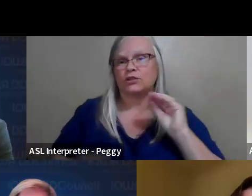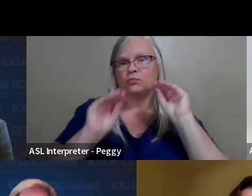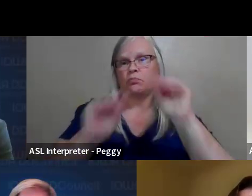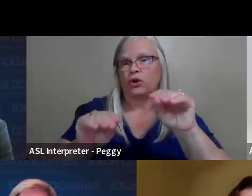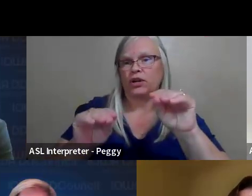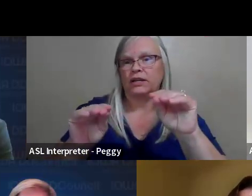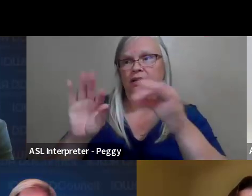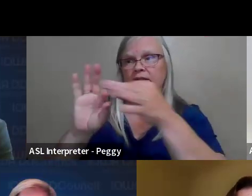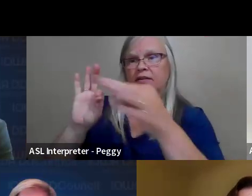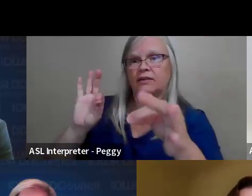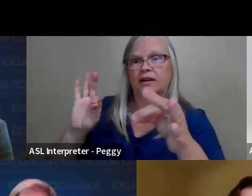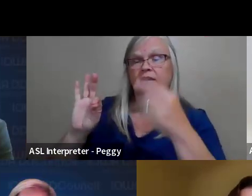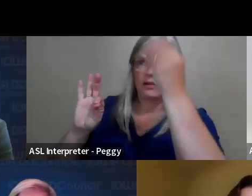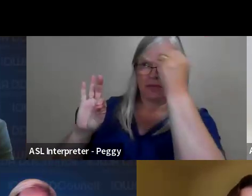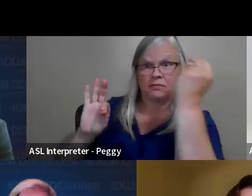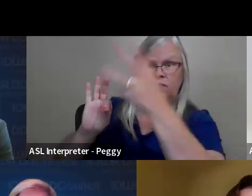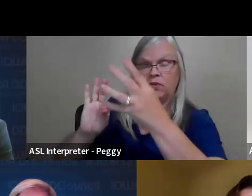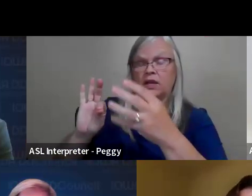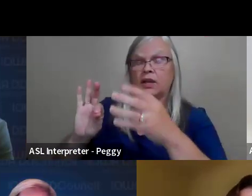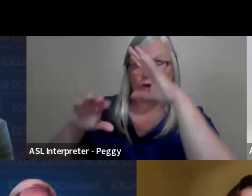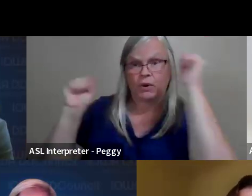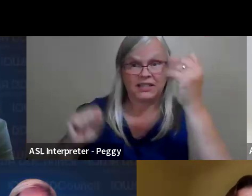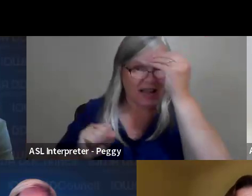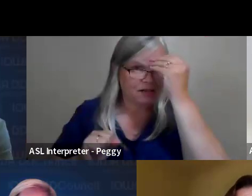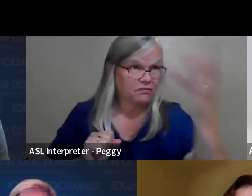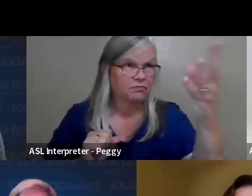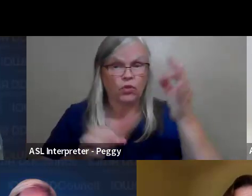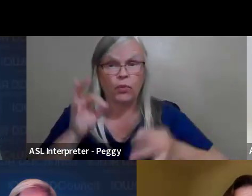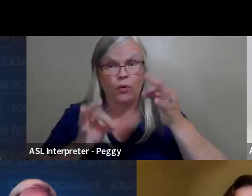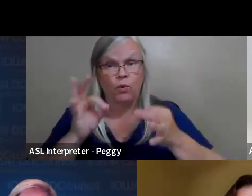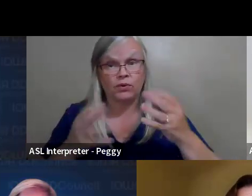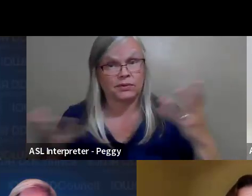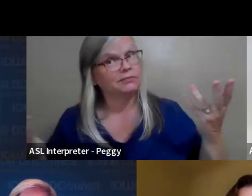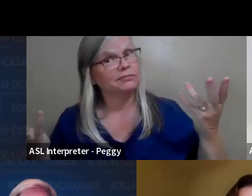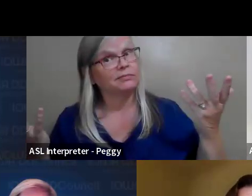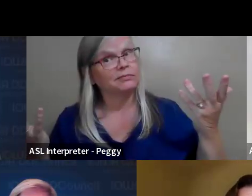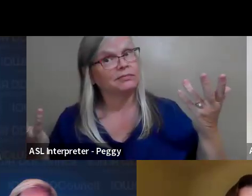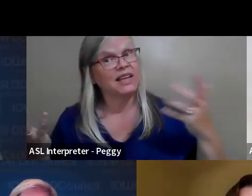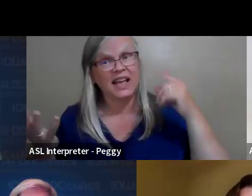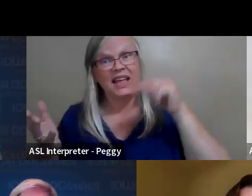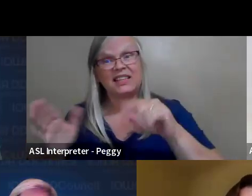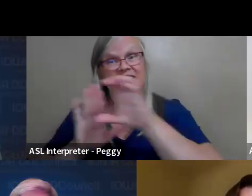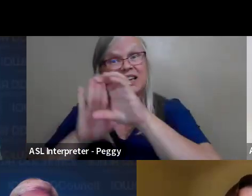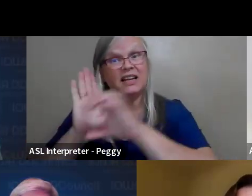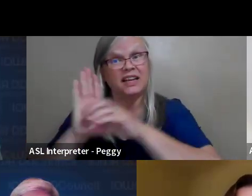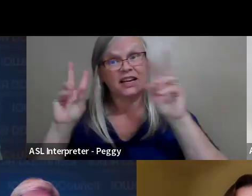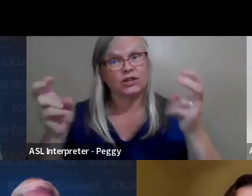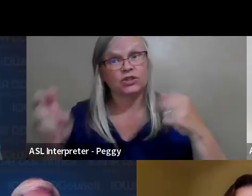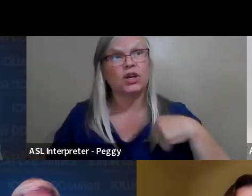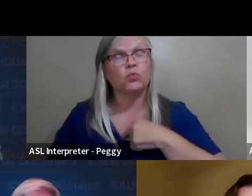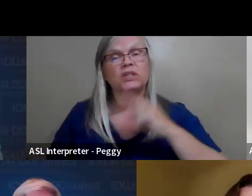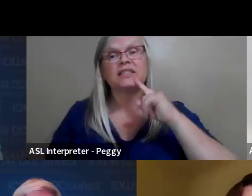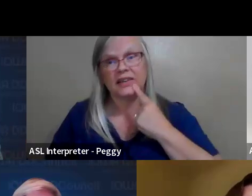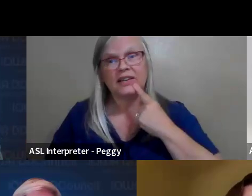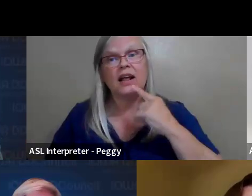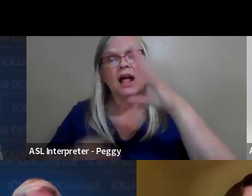to tell the president and to inform the courts if necessary that, this is a constitutional issue that we take seriously, and the